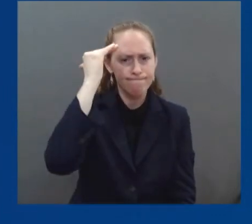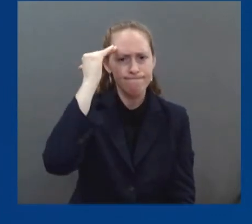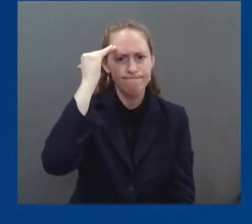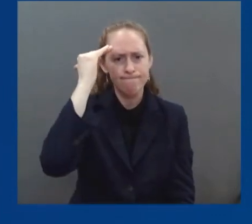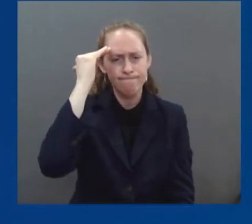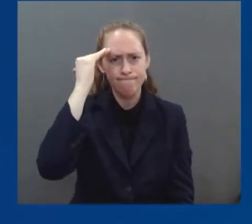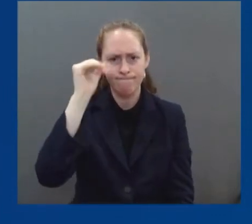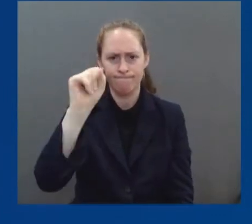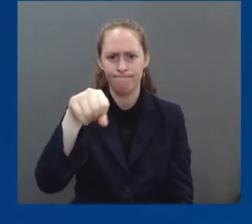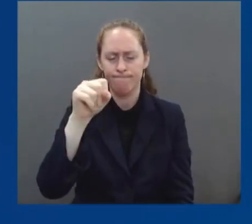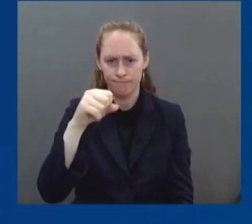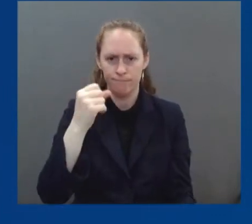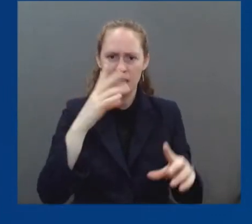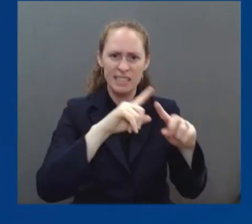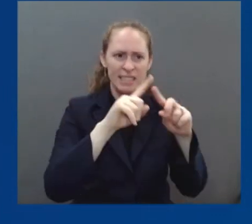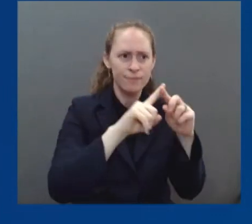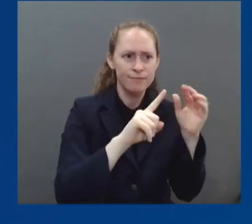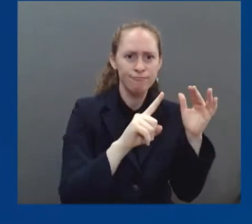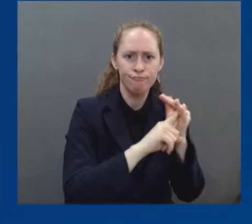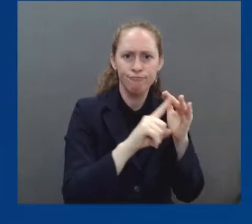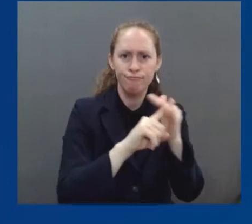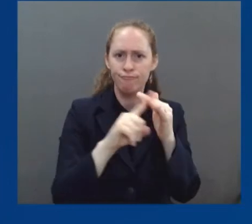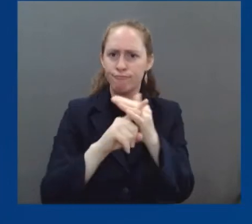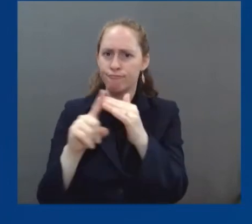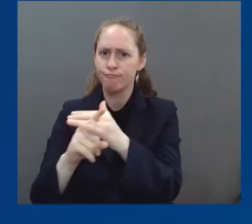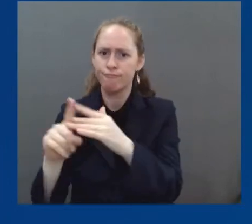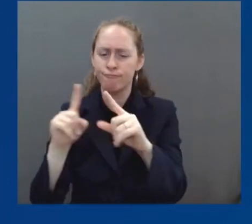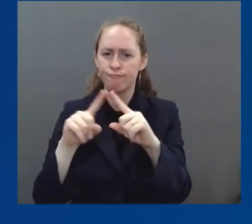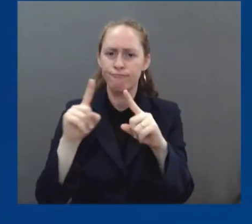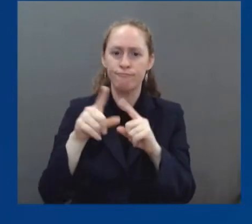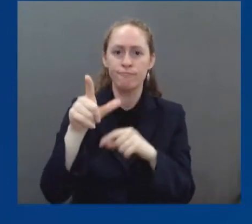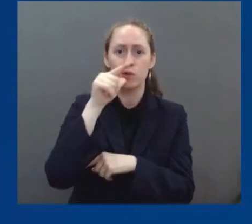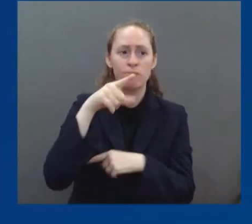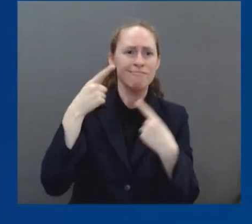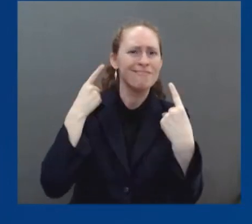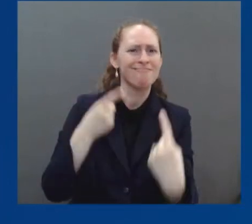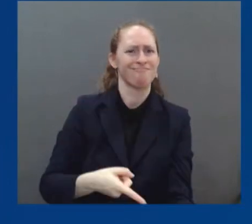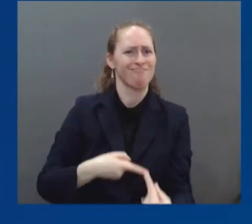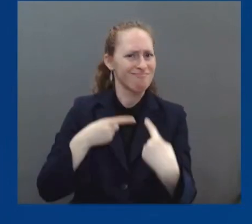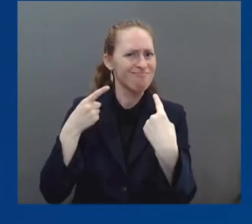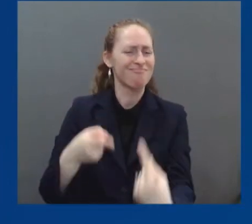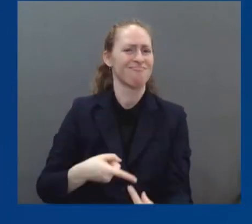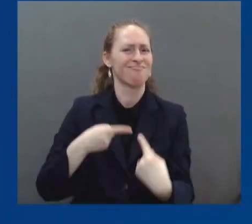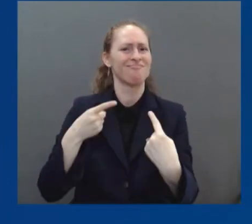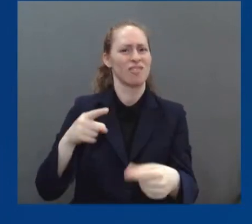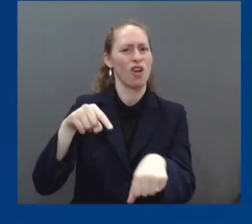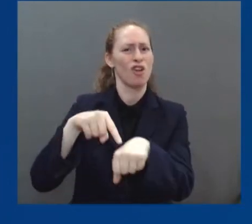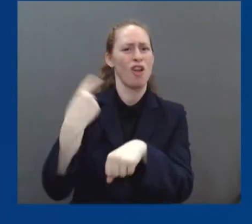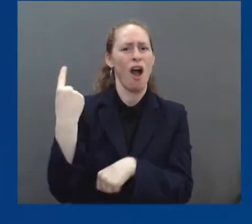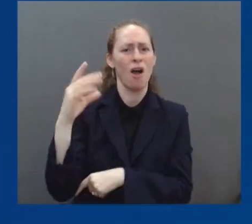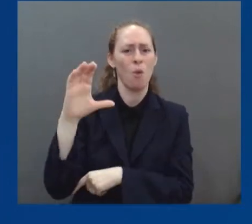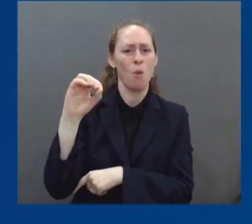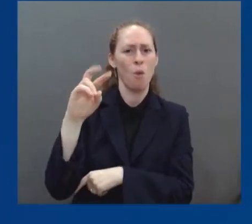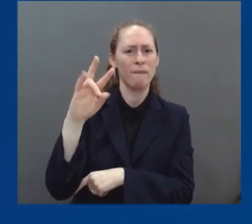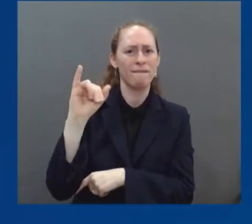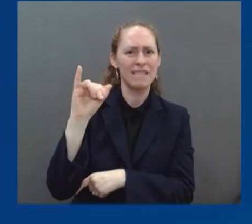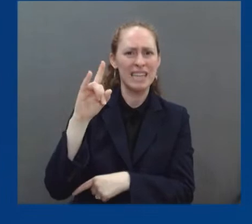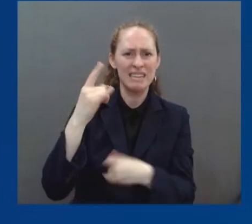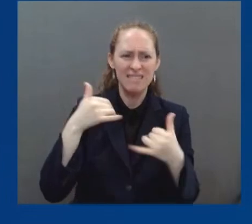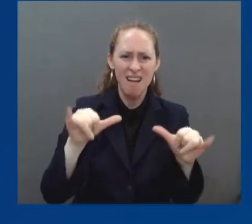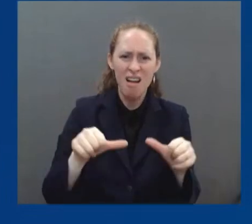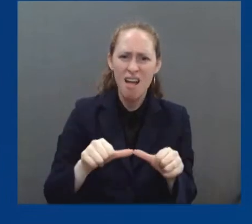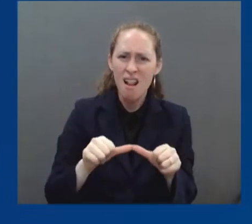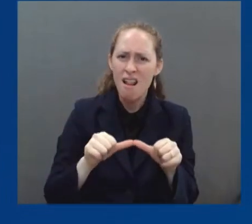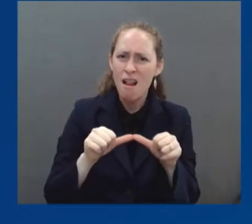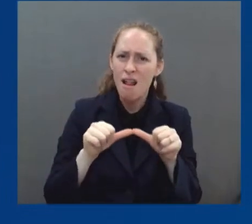loved one due to COVID, including over 200,000 children who've lost a parent or caregiver. And Americans nationwide are